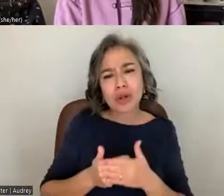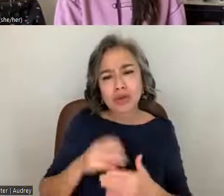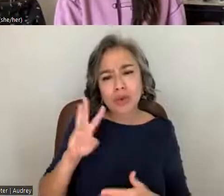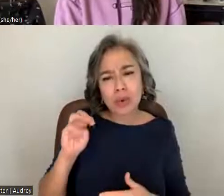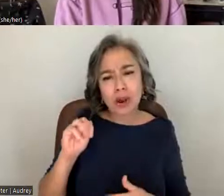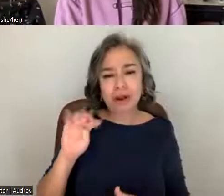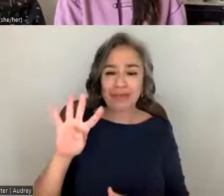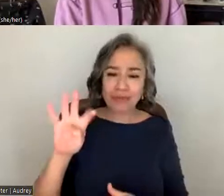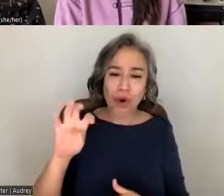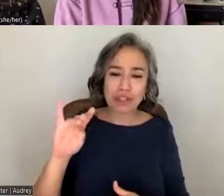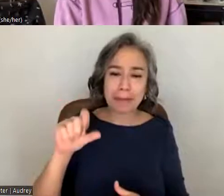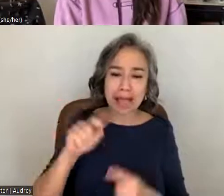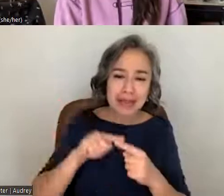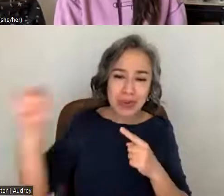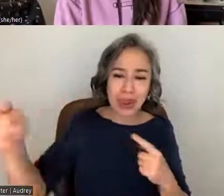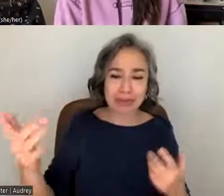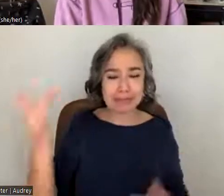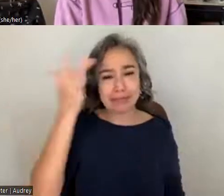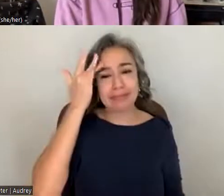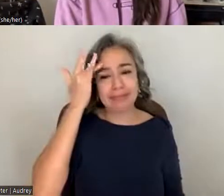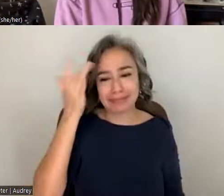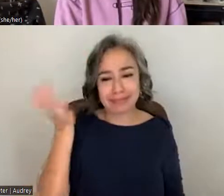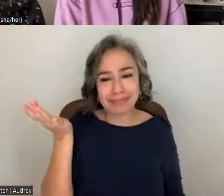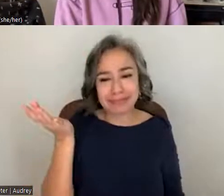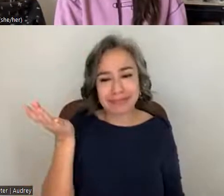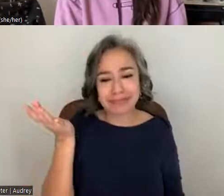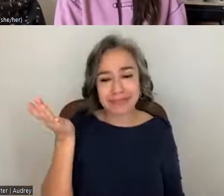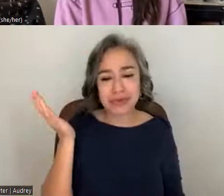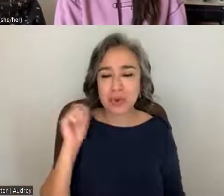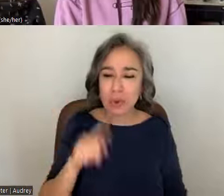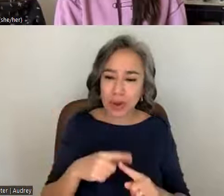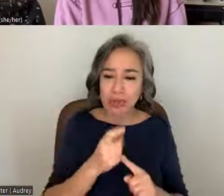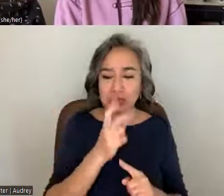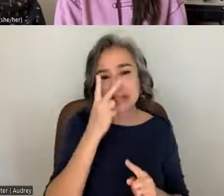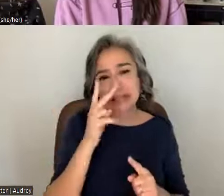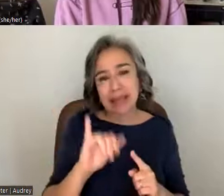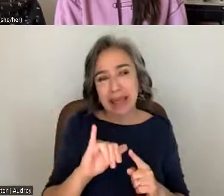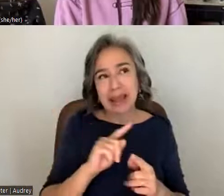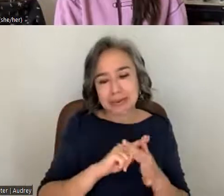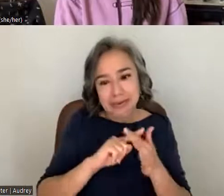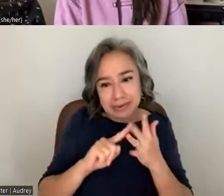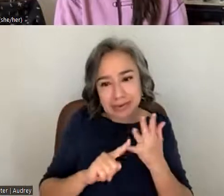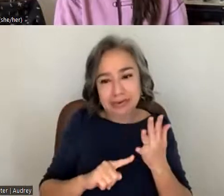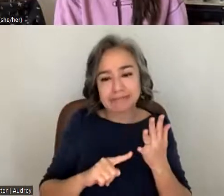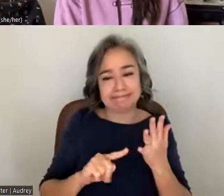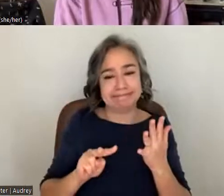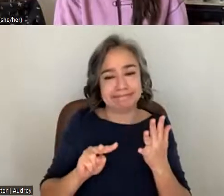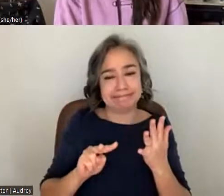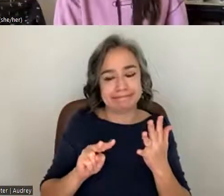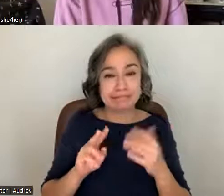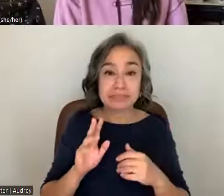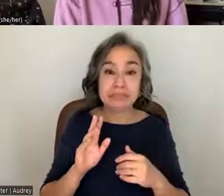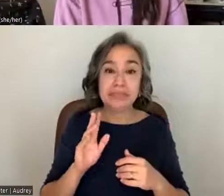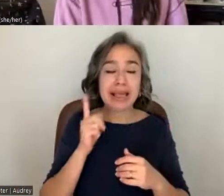away. So when you start looking at those kind of pieces, and I find it really interesting that